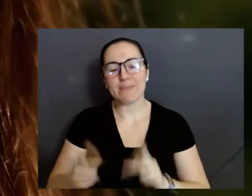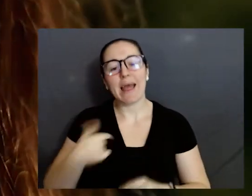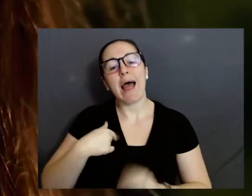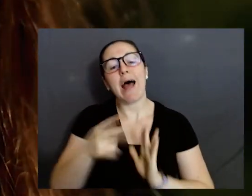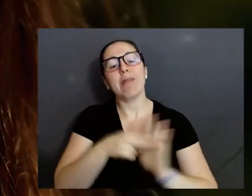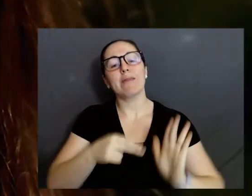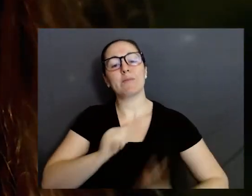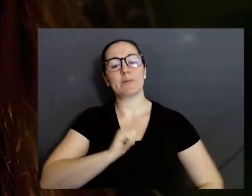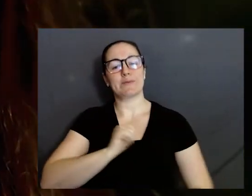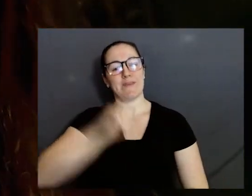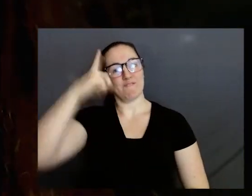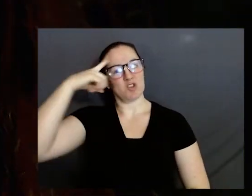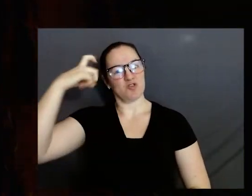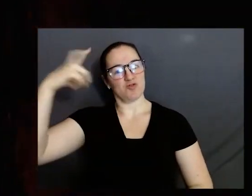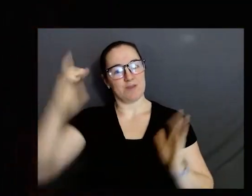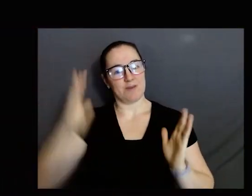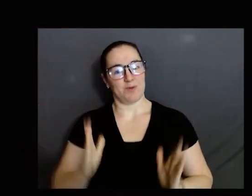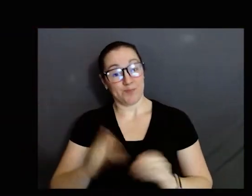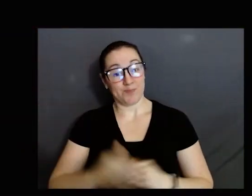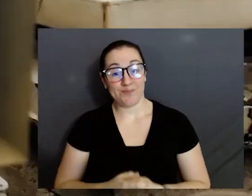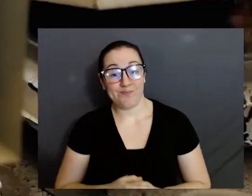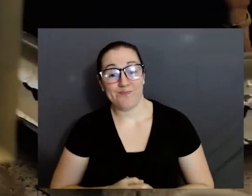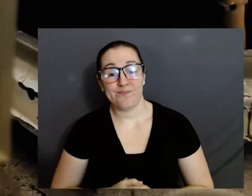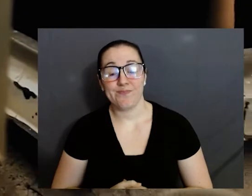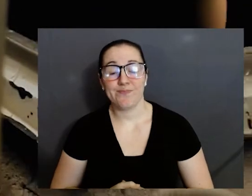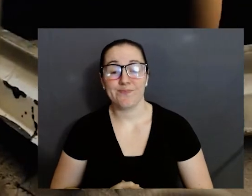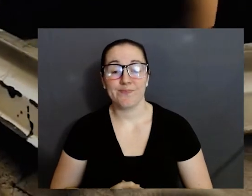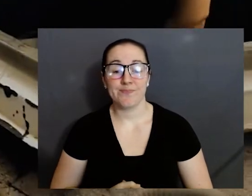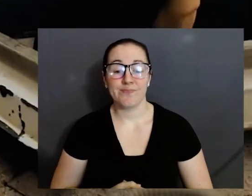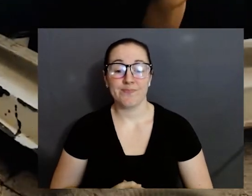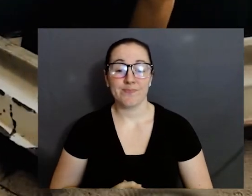consider myself maybe like a dreamer.